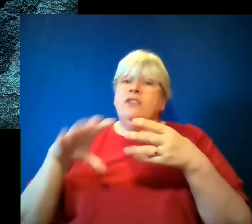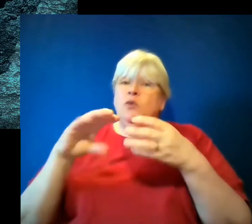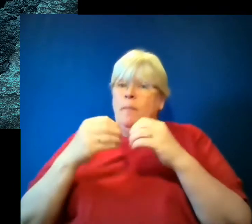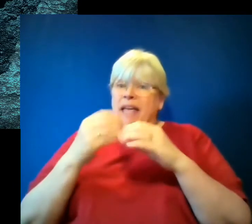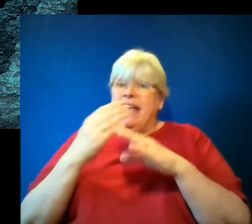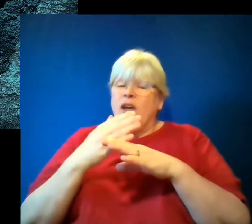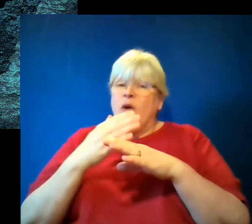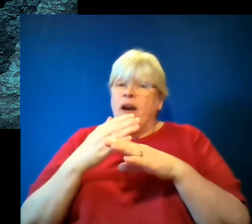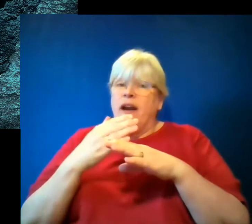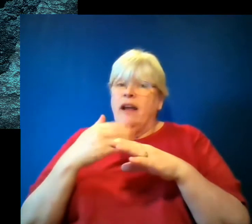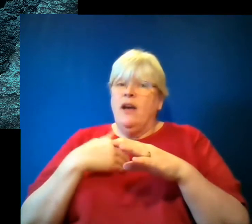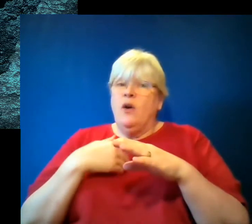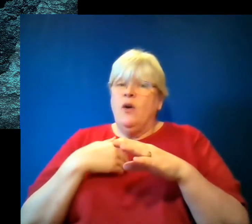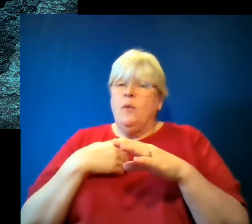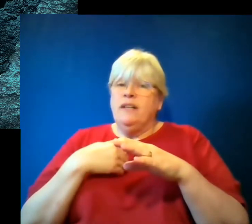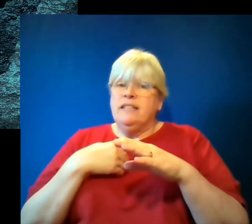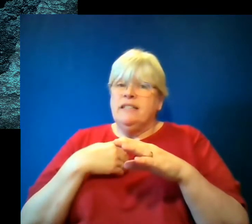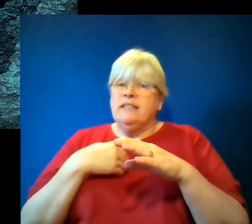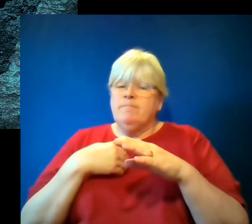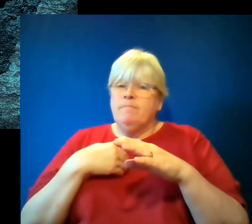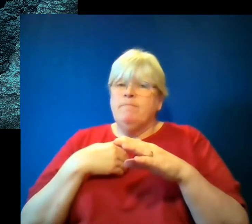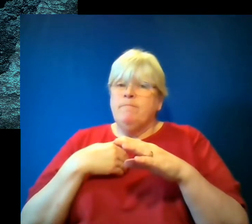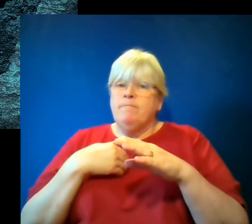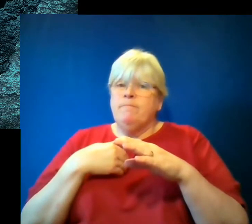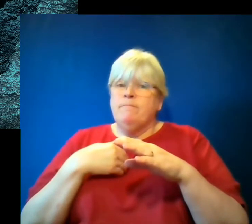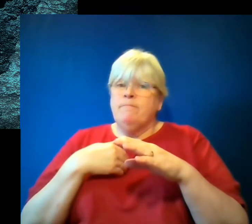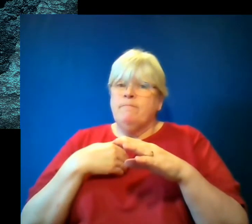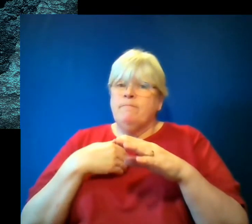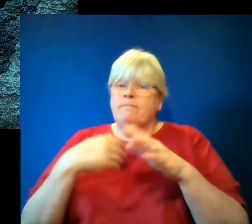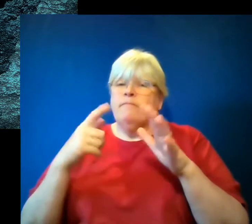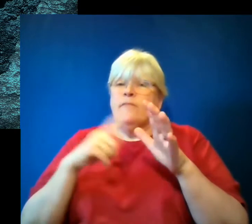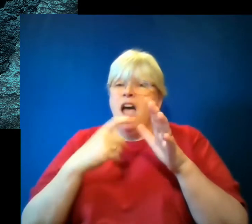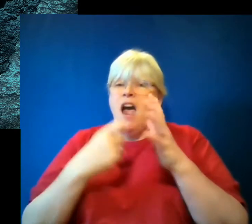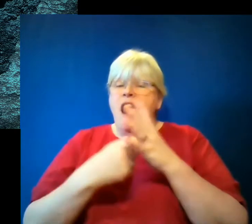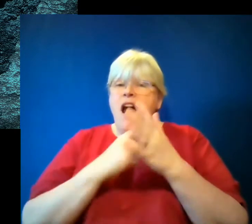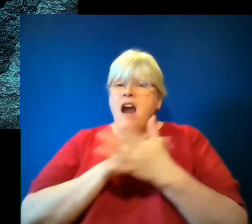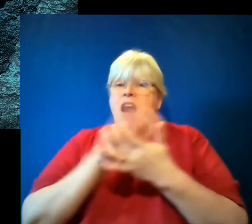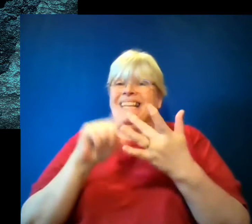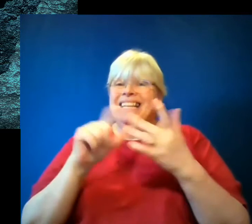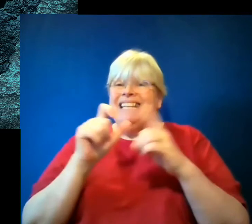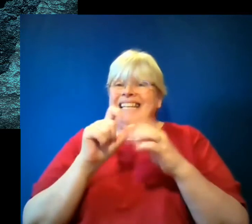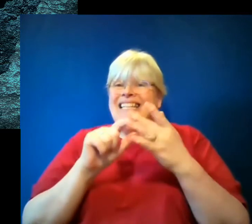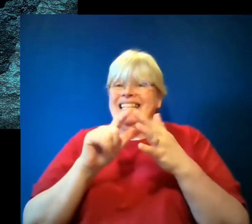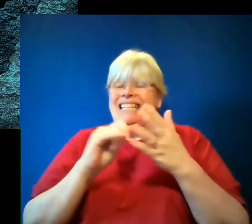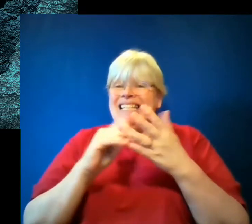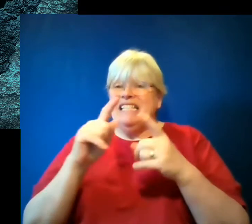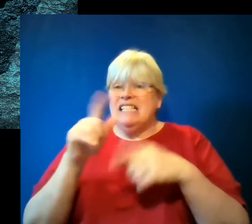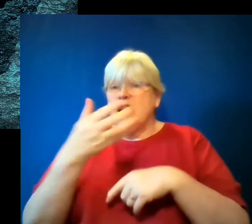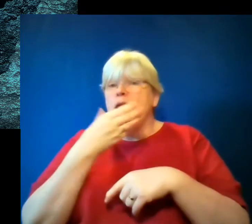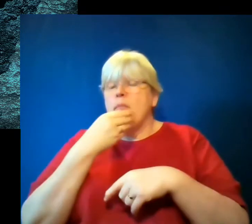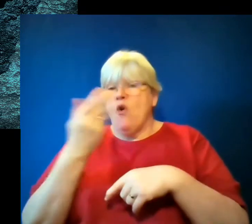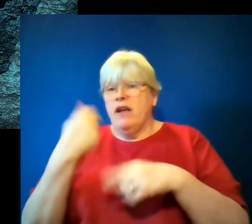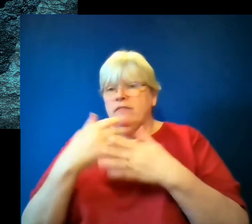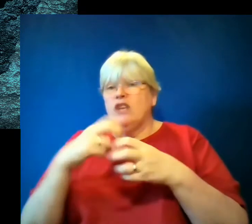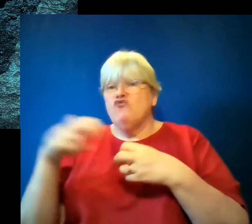was I wanted animals to be worked all the way through it. And Arcady in this story is a boy who belongs to a traveling circus that has arrived in